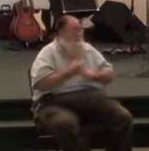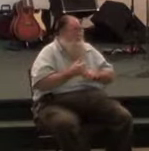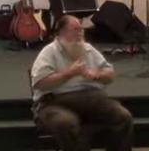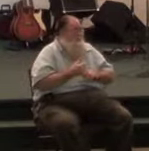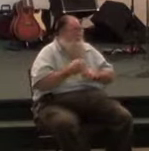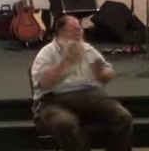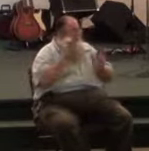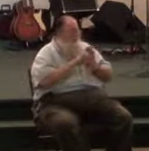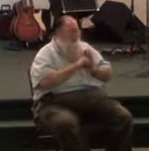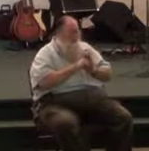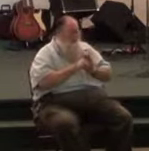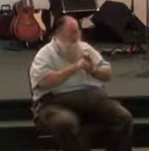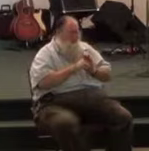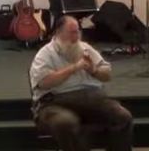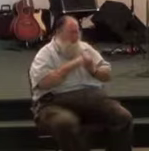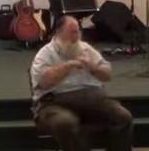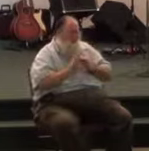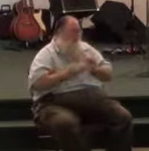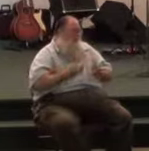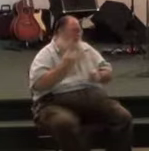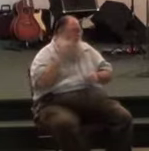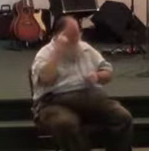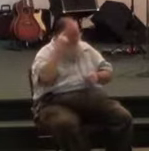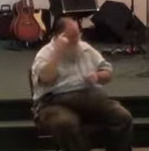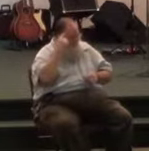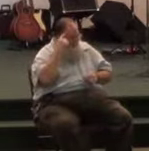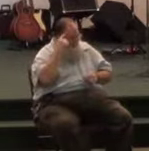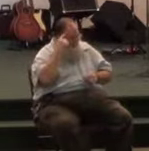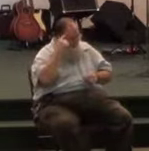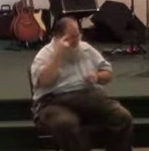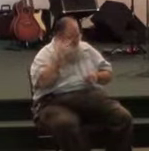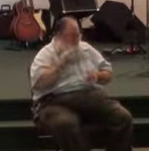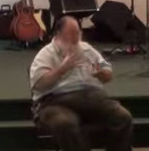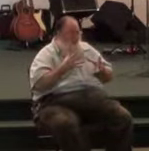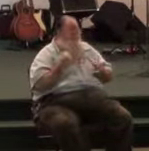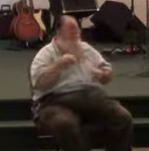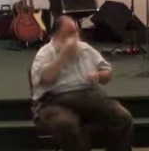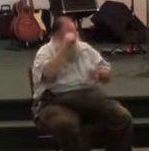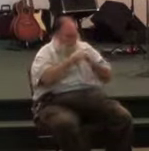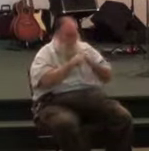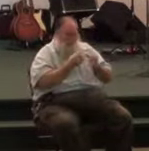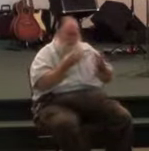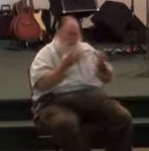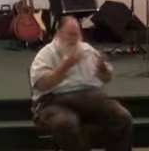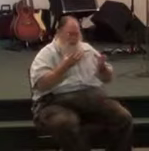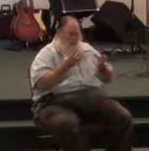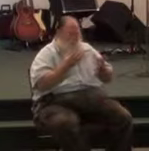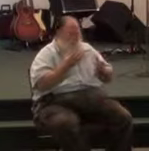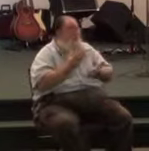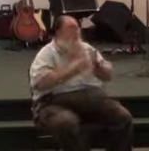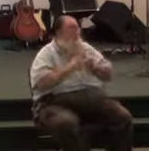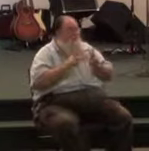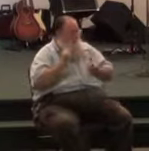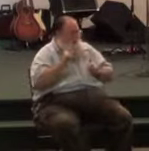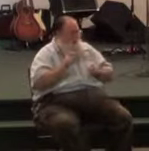We remember way too much from the past. Way too much. There are people that need to be set free from